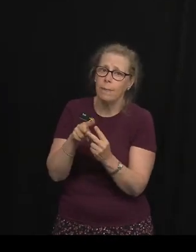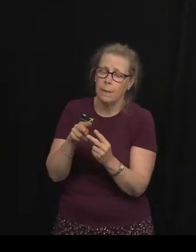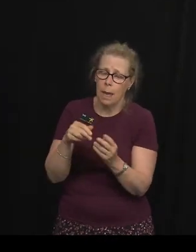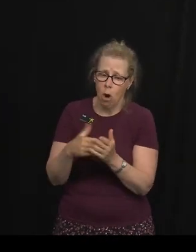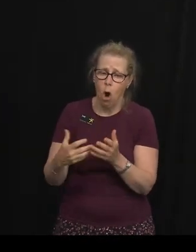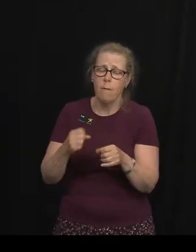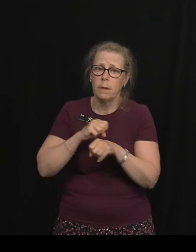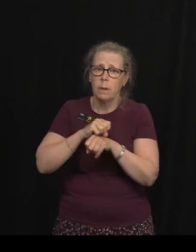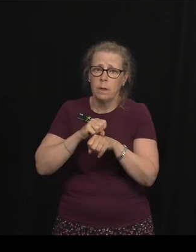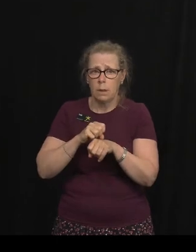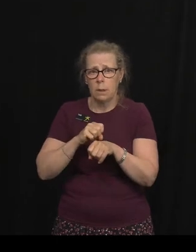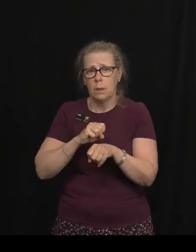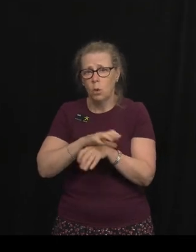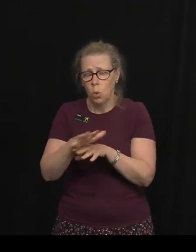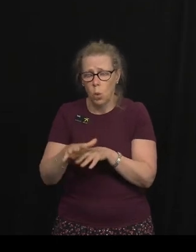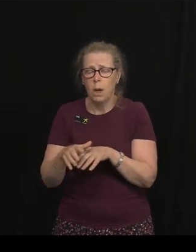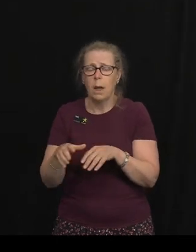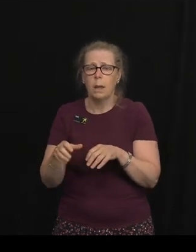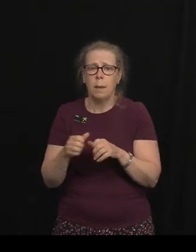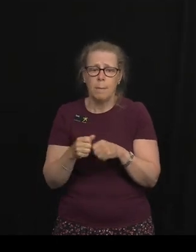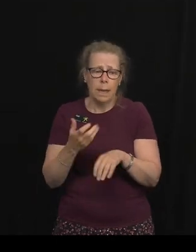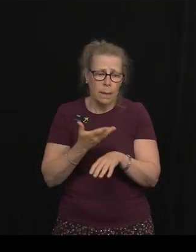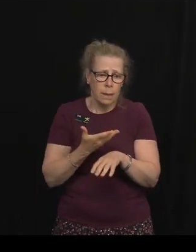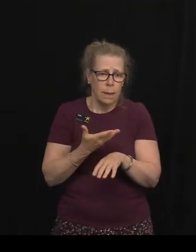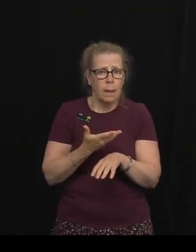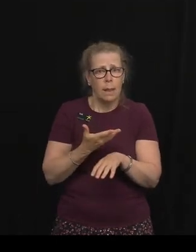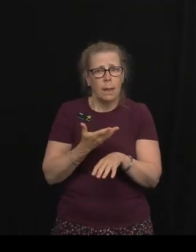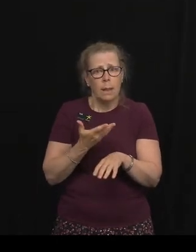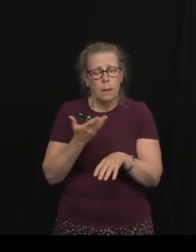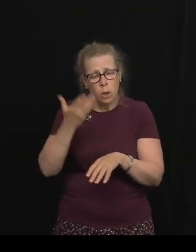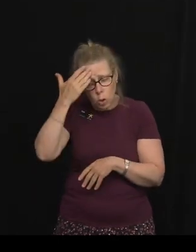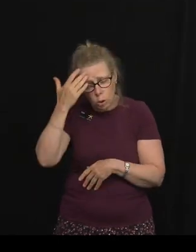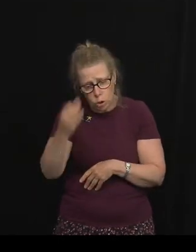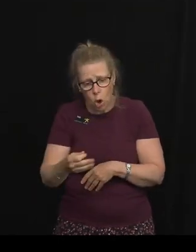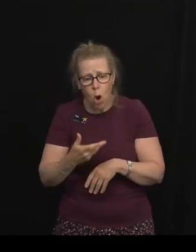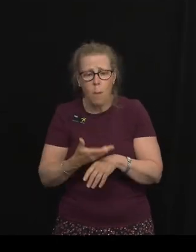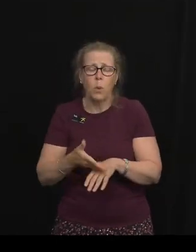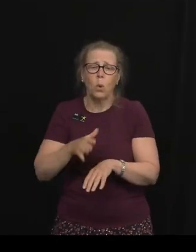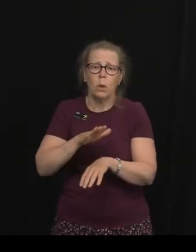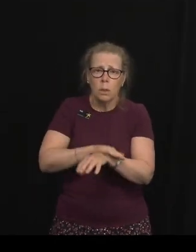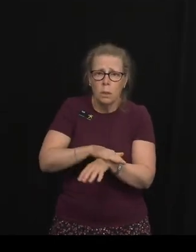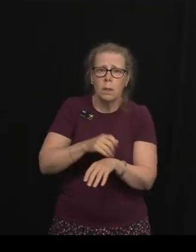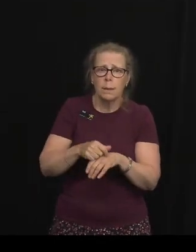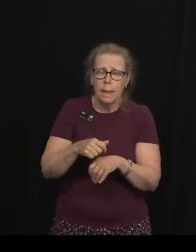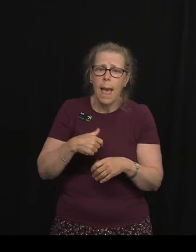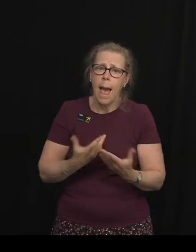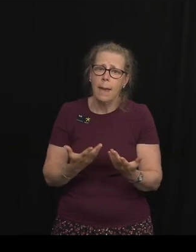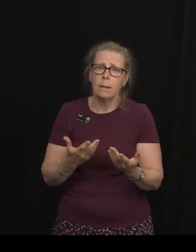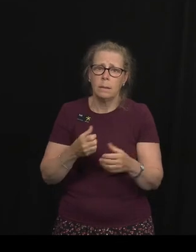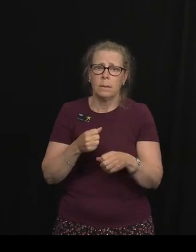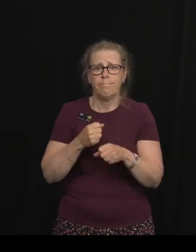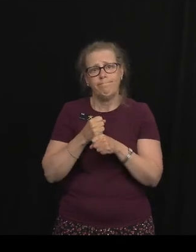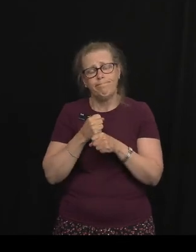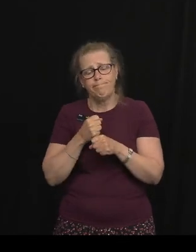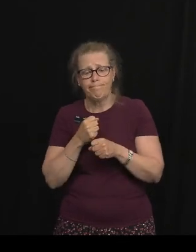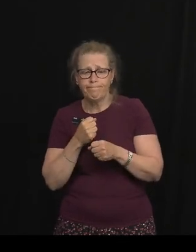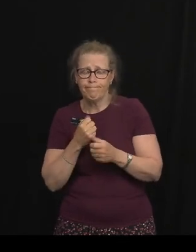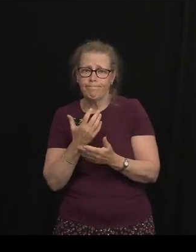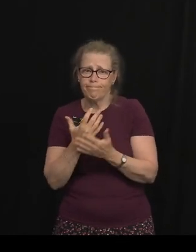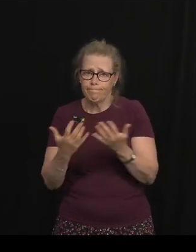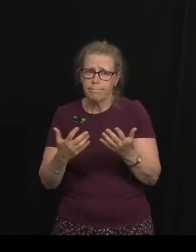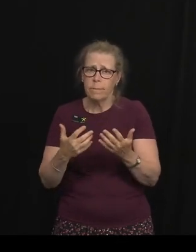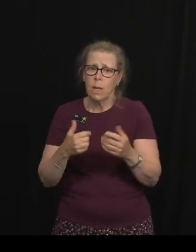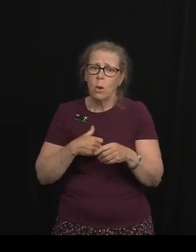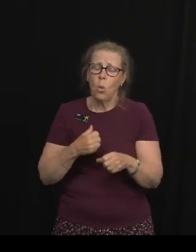with knowledge transfer, capacity building, and collaboration, now it is starting. Mm-hmm. And preparedness for pandemic